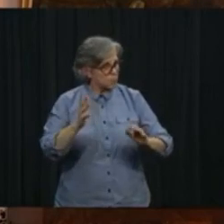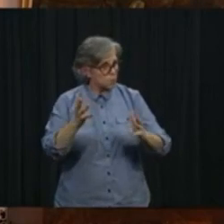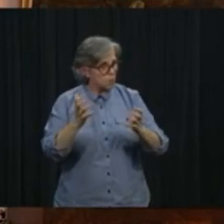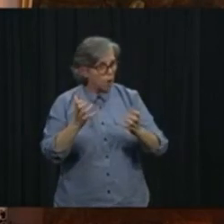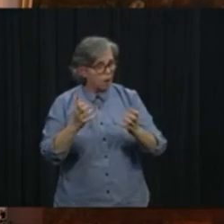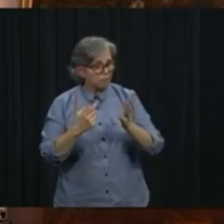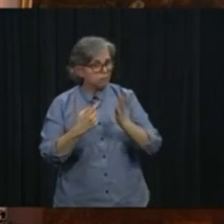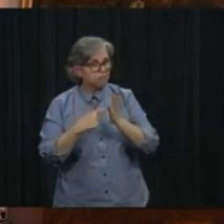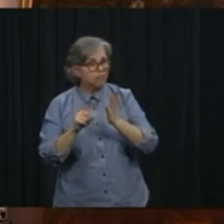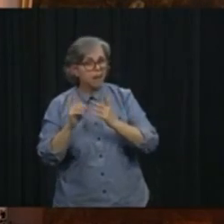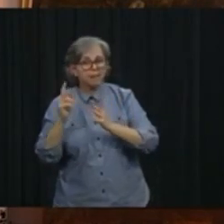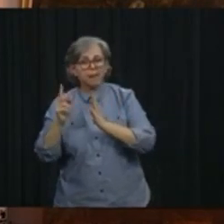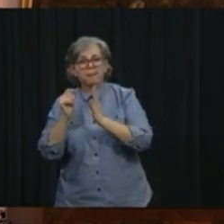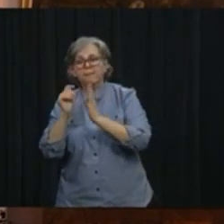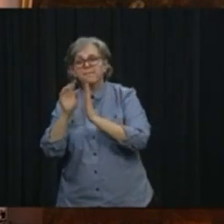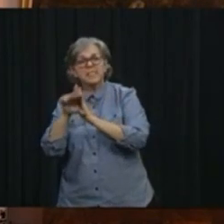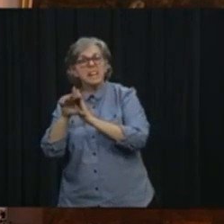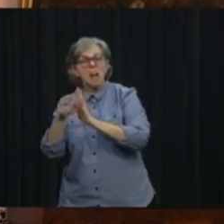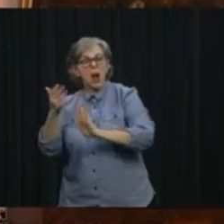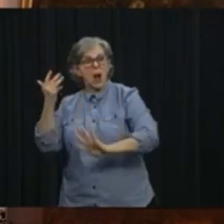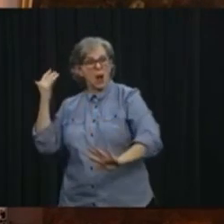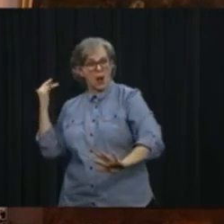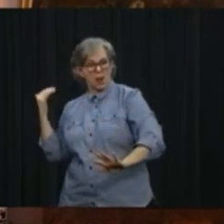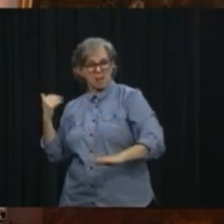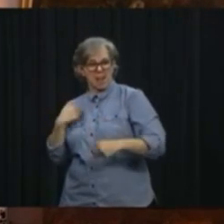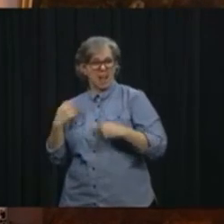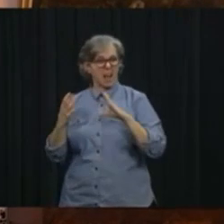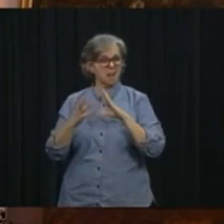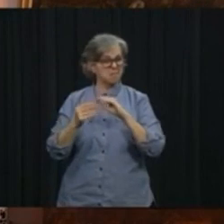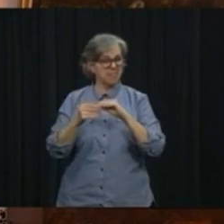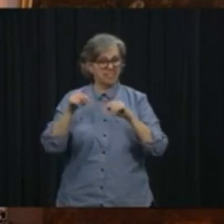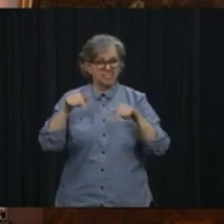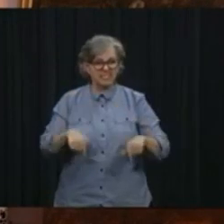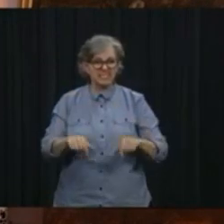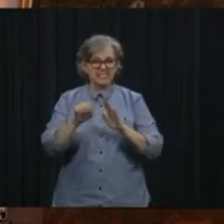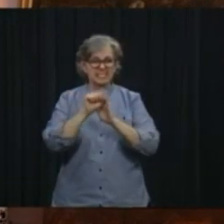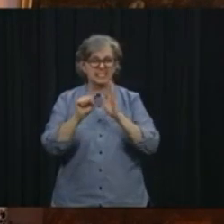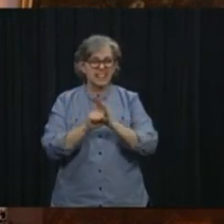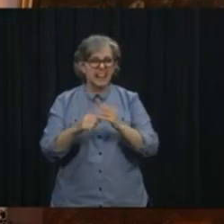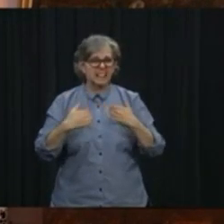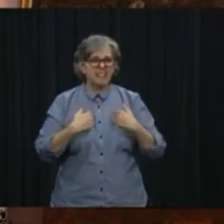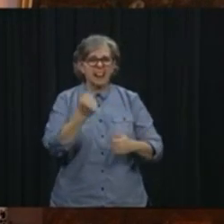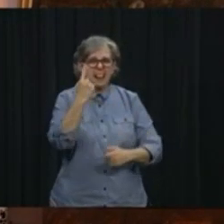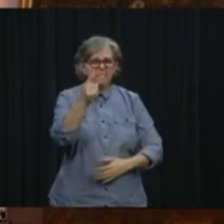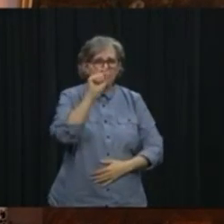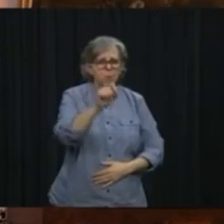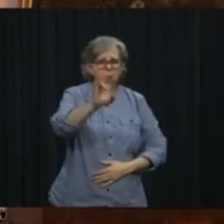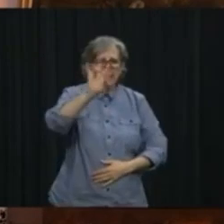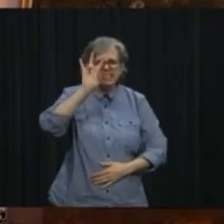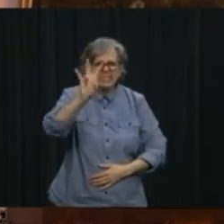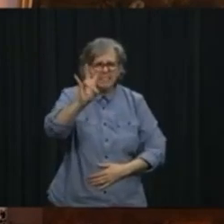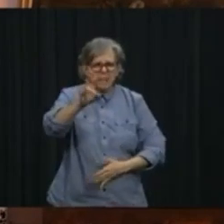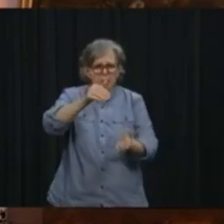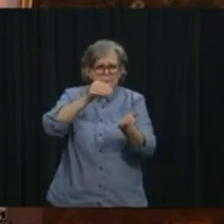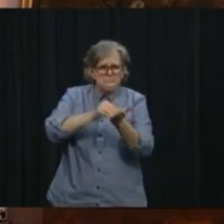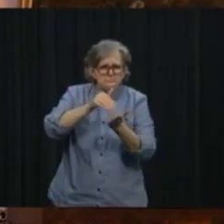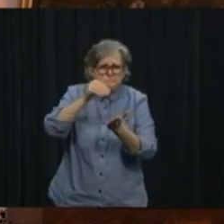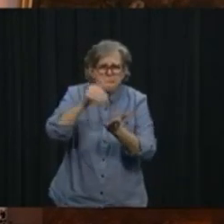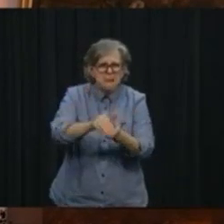seriously, and it is a tremendous loss and one that's hard for me to really comprehend right now.